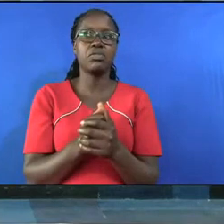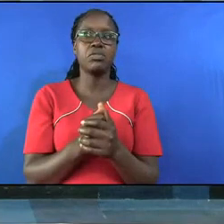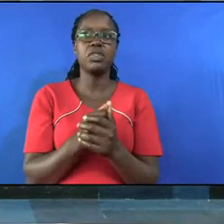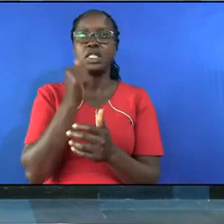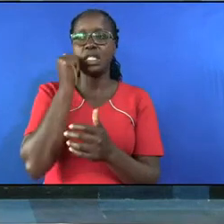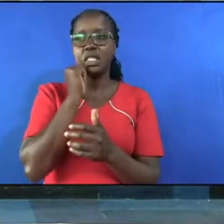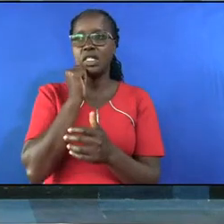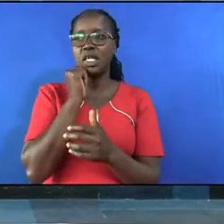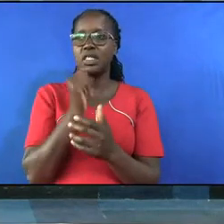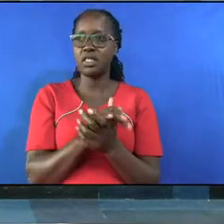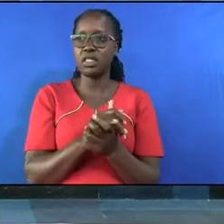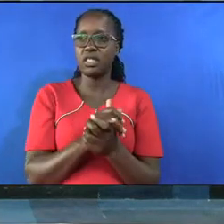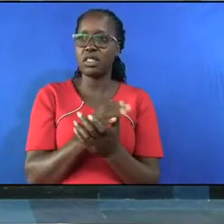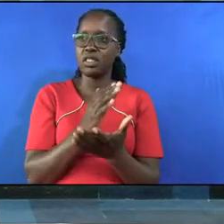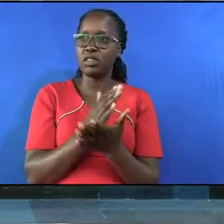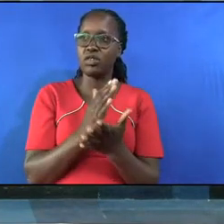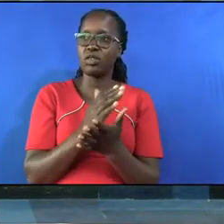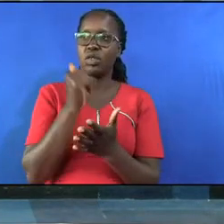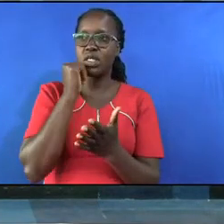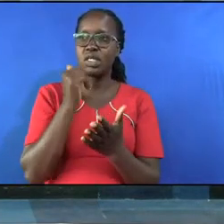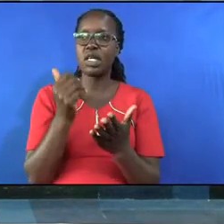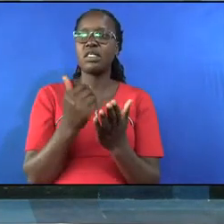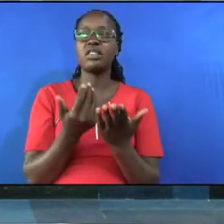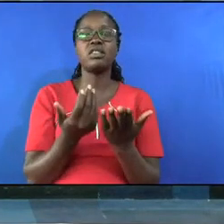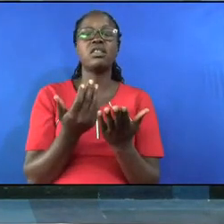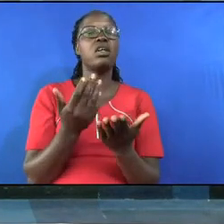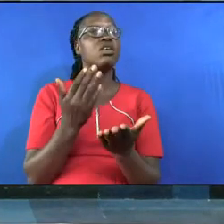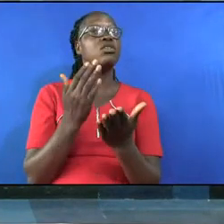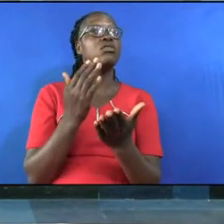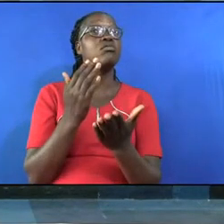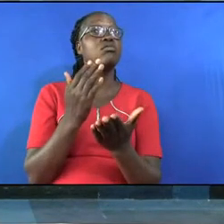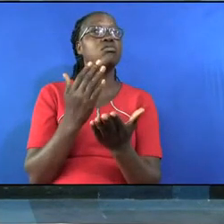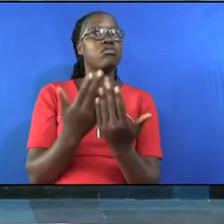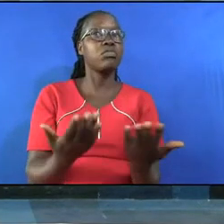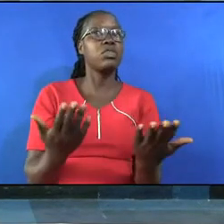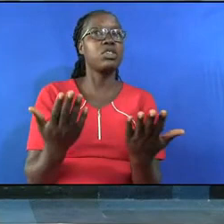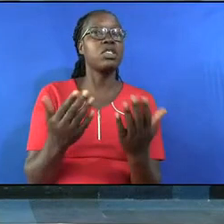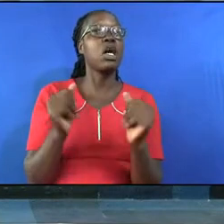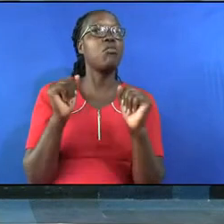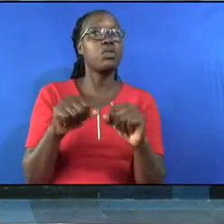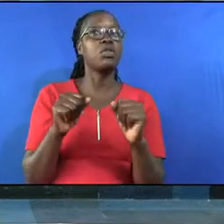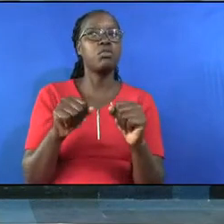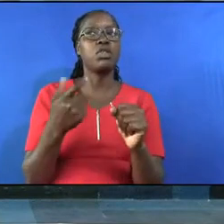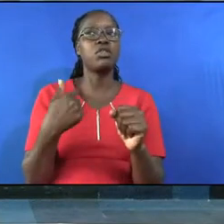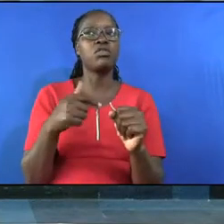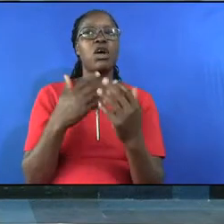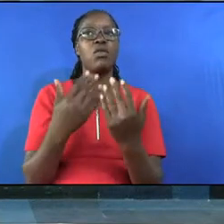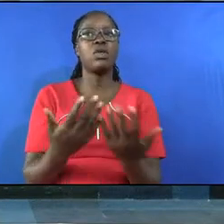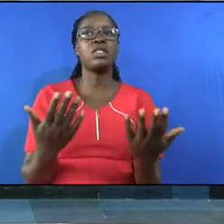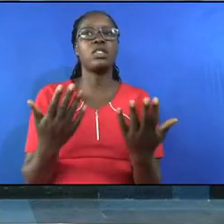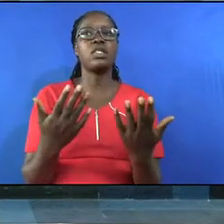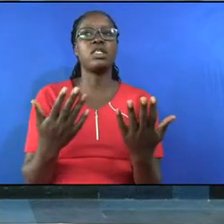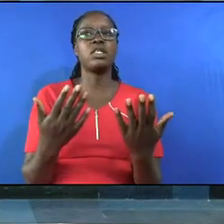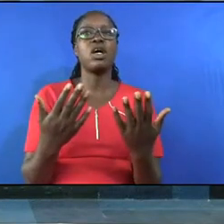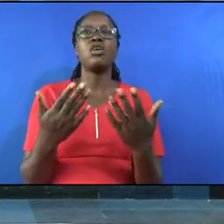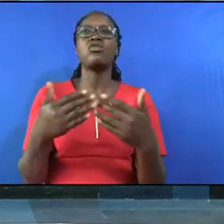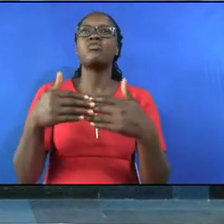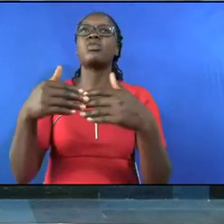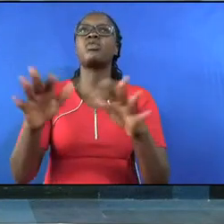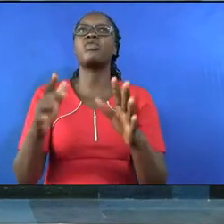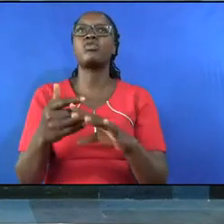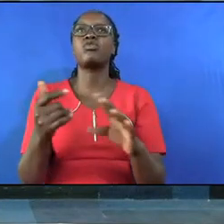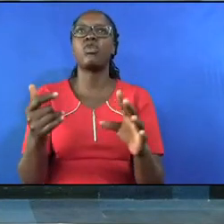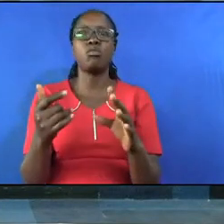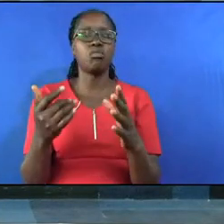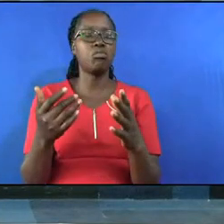is sad, isn't it? It is a very sad state of affairs that there is a possibility of our children to wander away from the